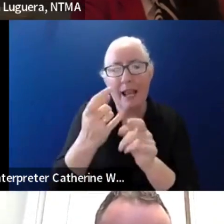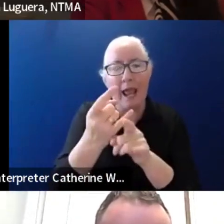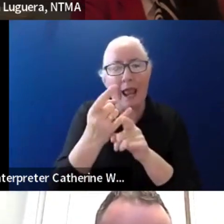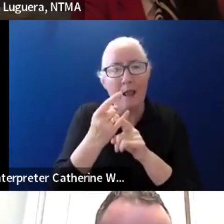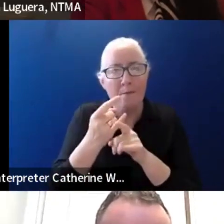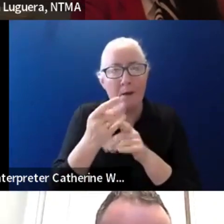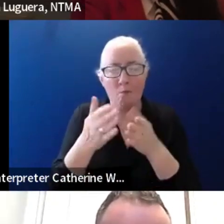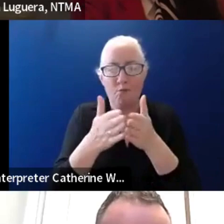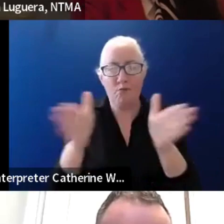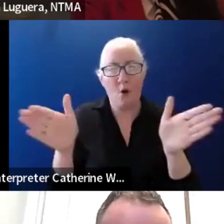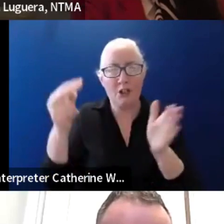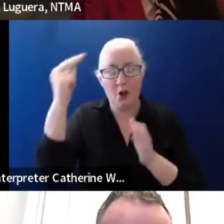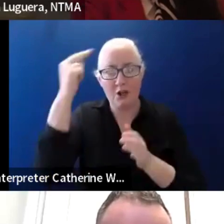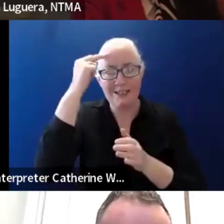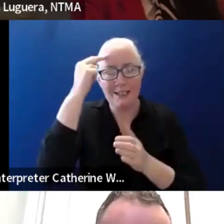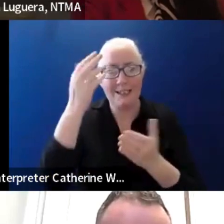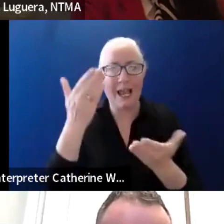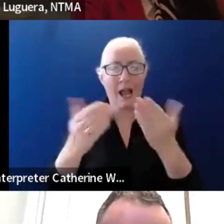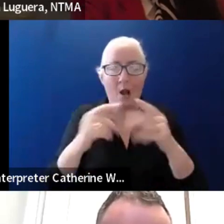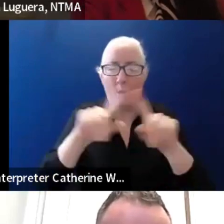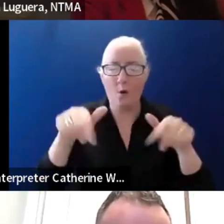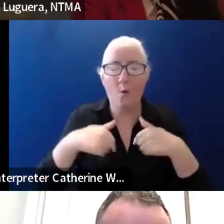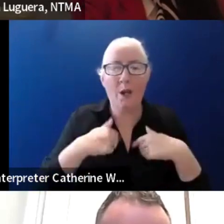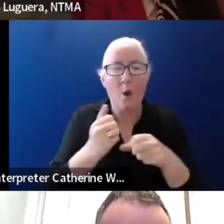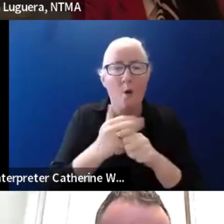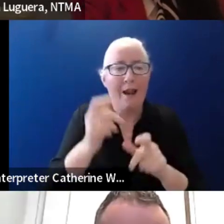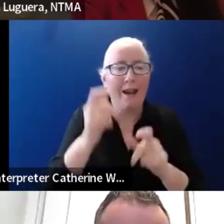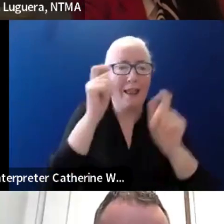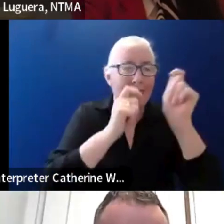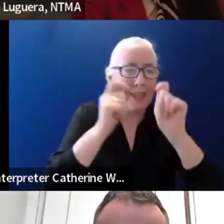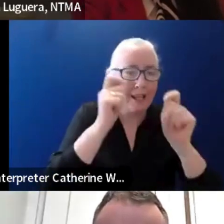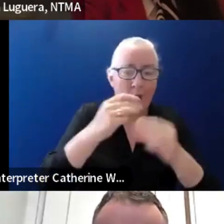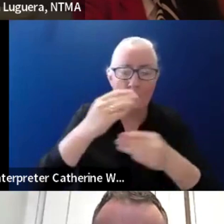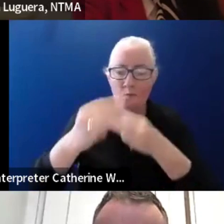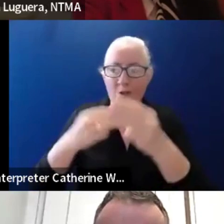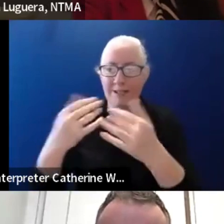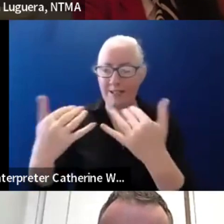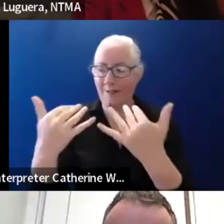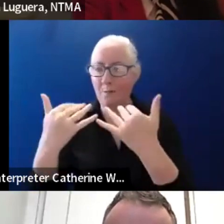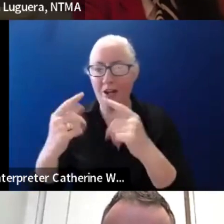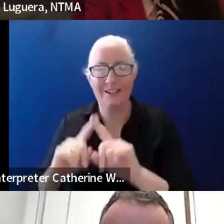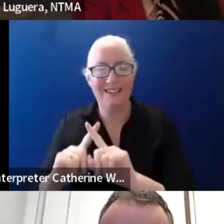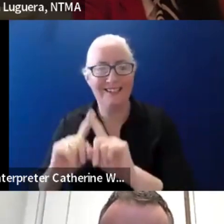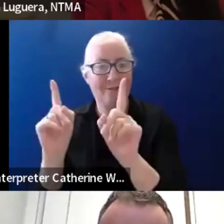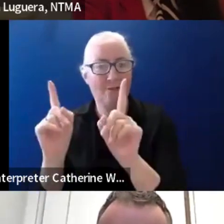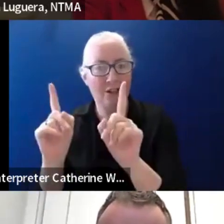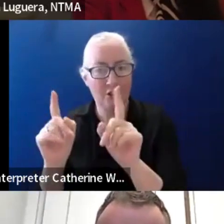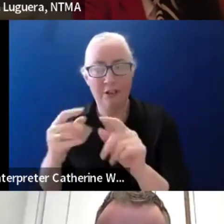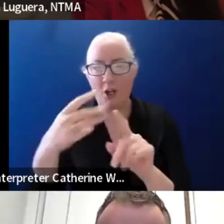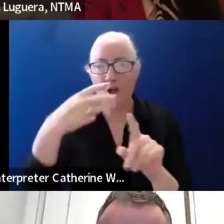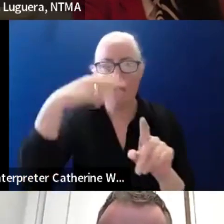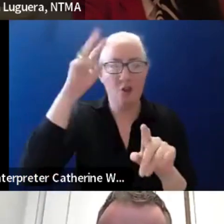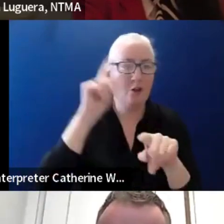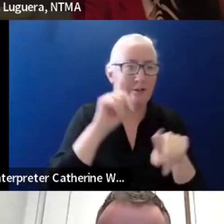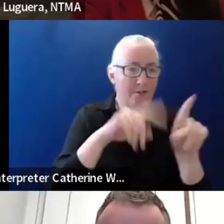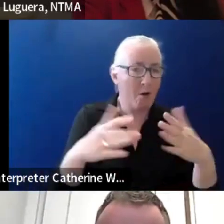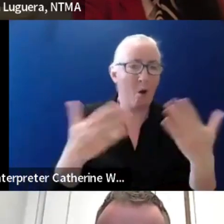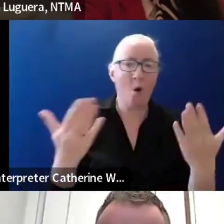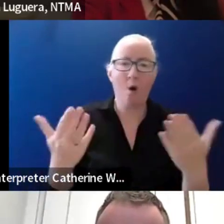broader understanding of how we all think and process information differently, whether we're neurodivergent,